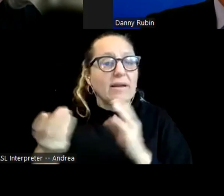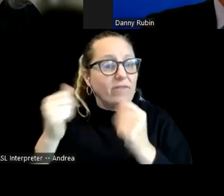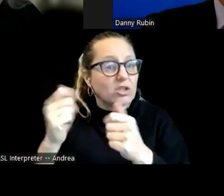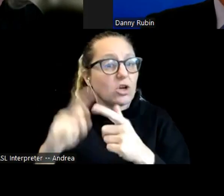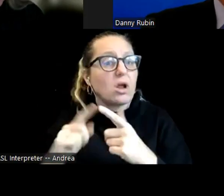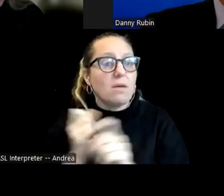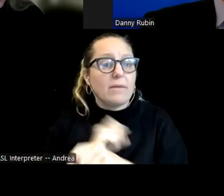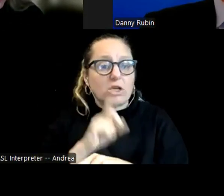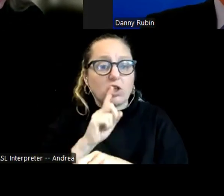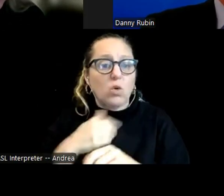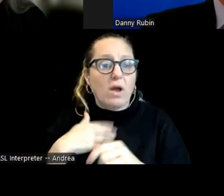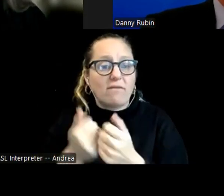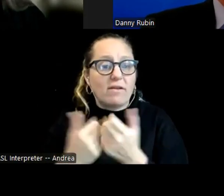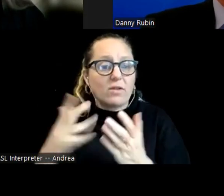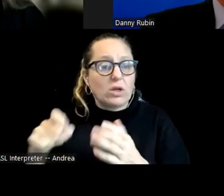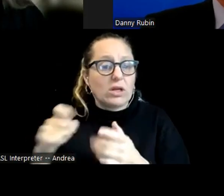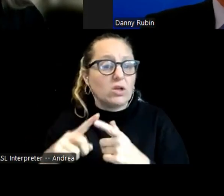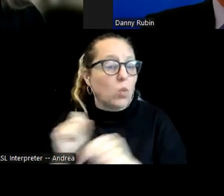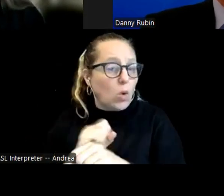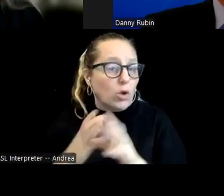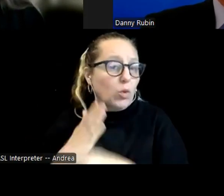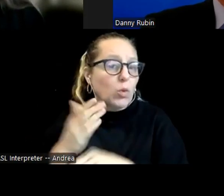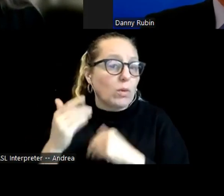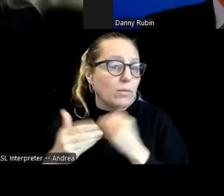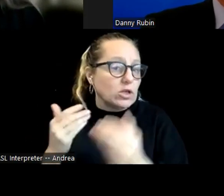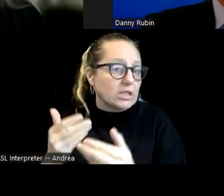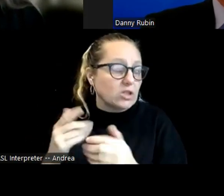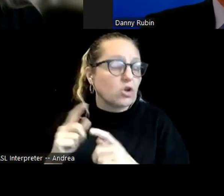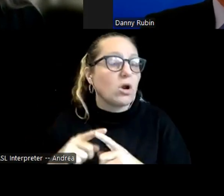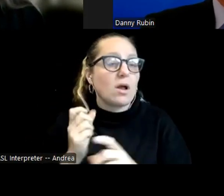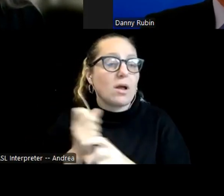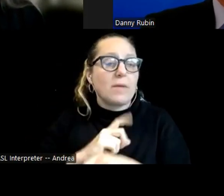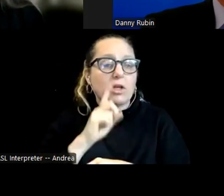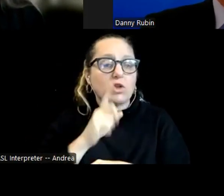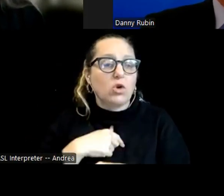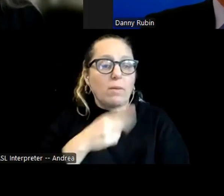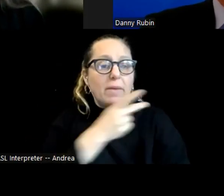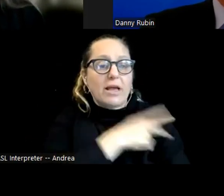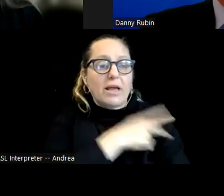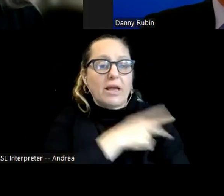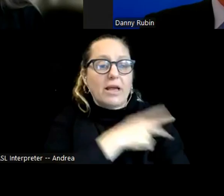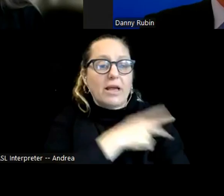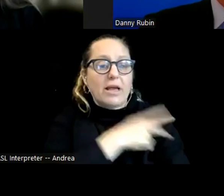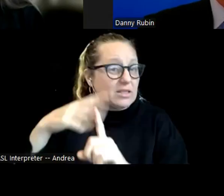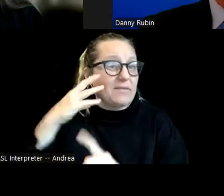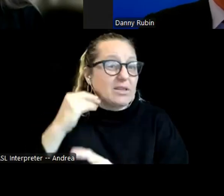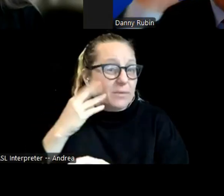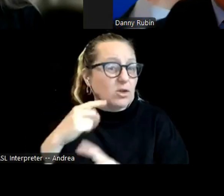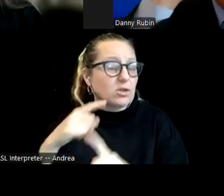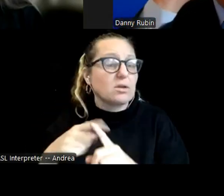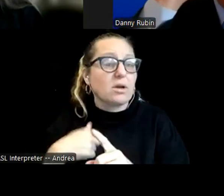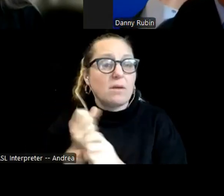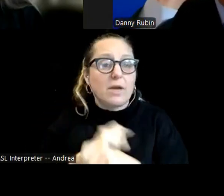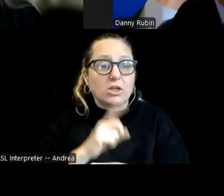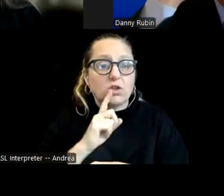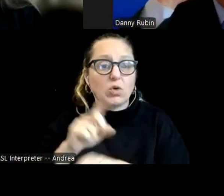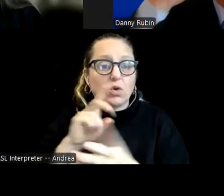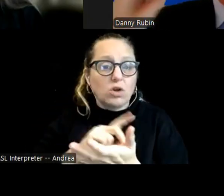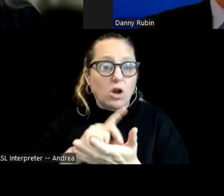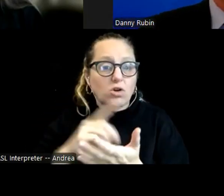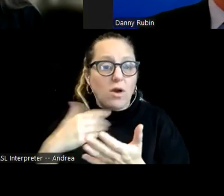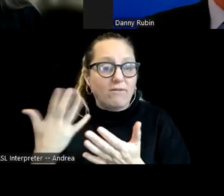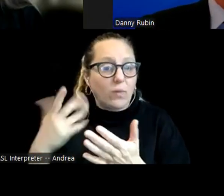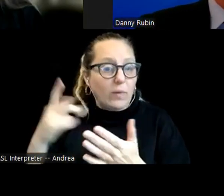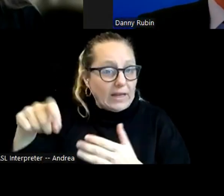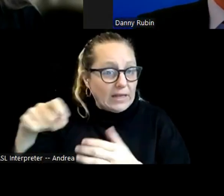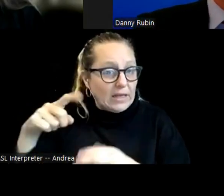work through the procedure, making sure that your patients have a positive experience, making sure that your doctor have what they need